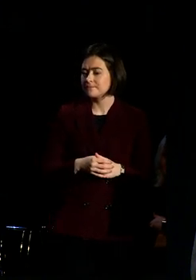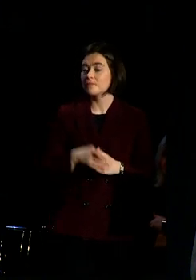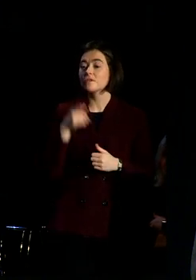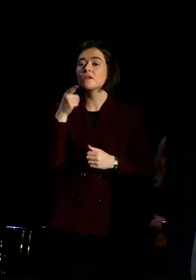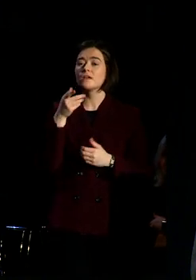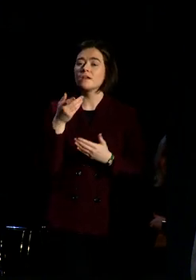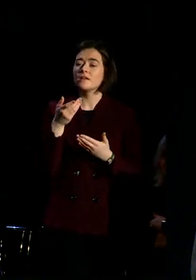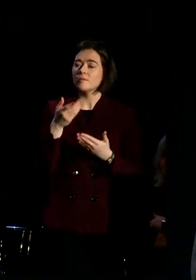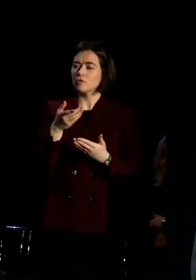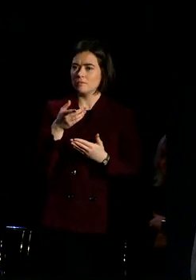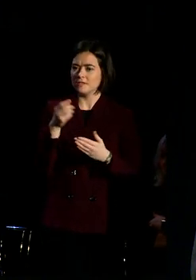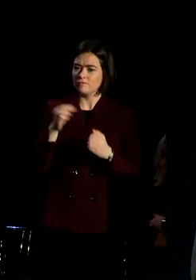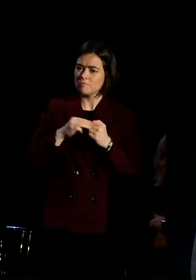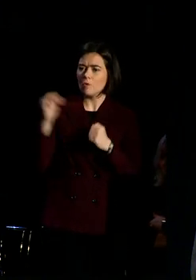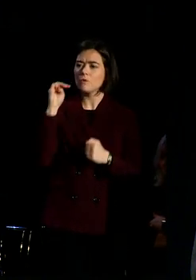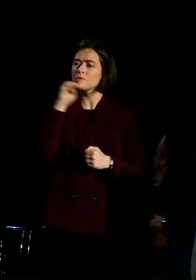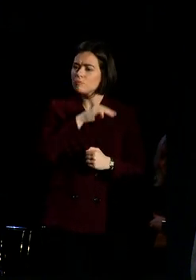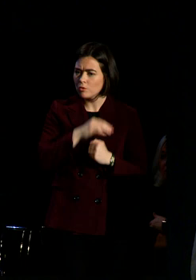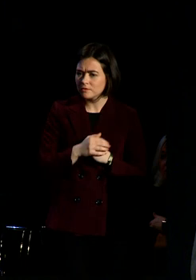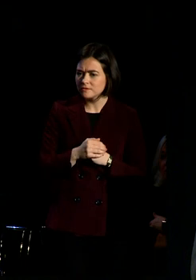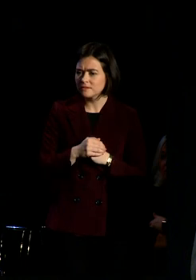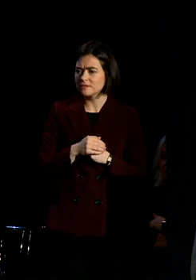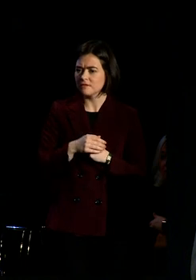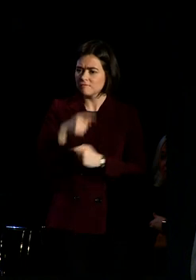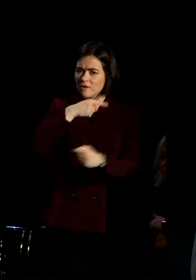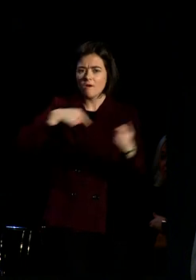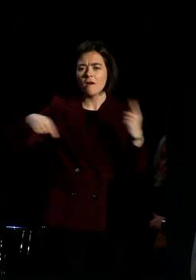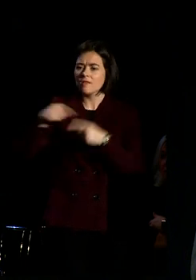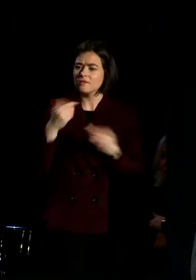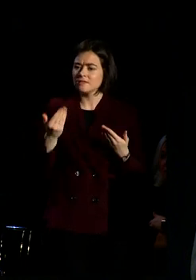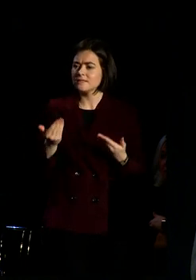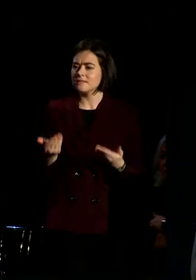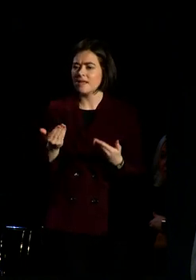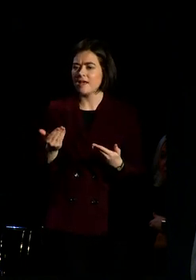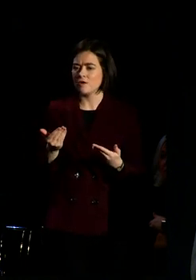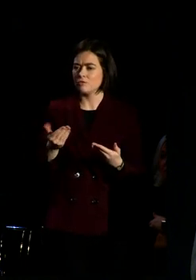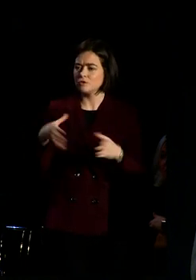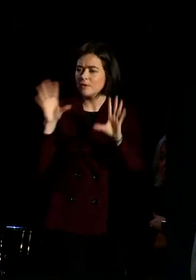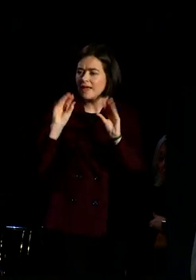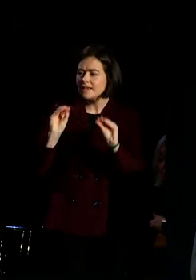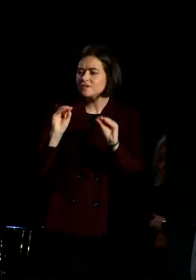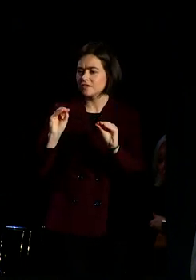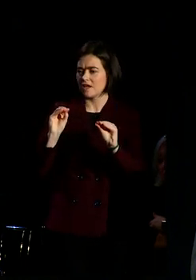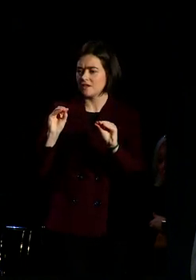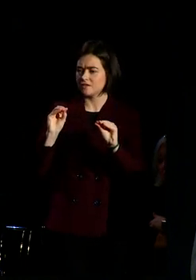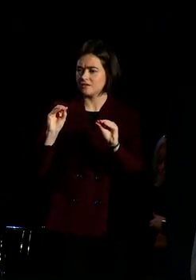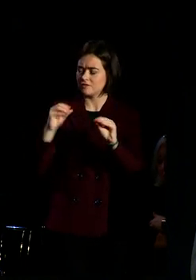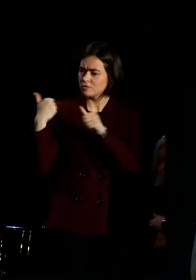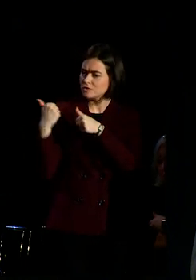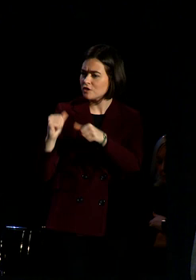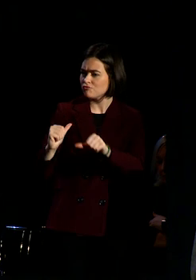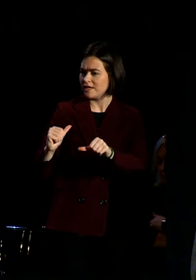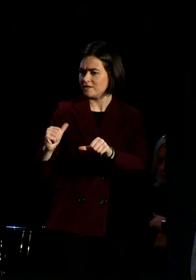It becomes even more important for us now to educate the